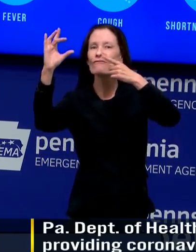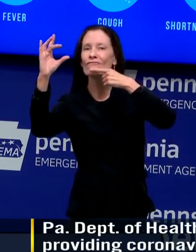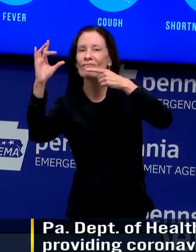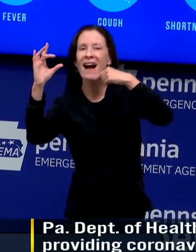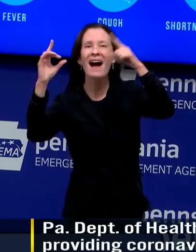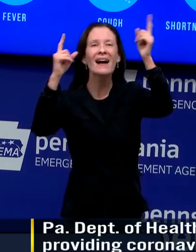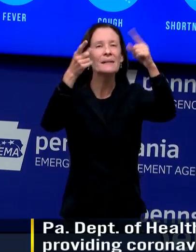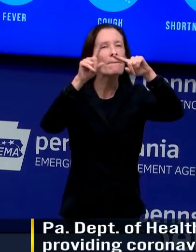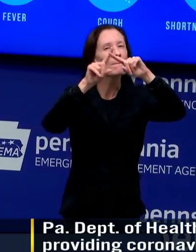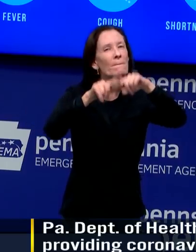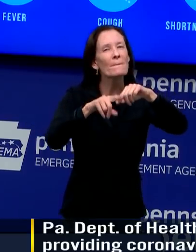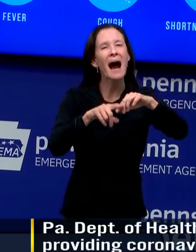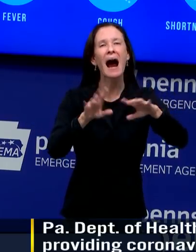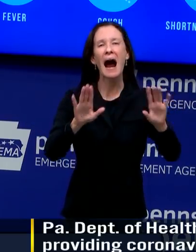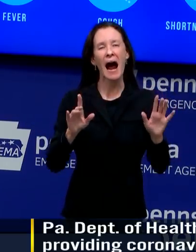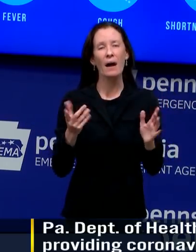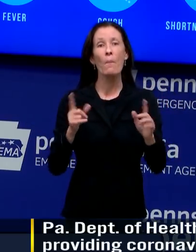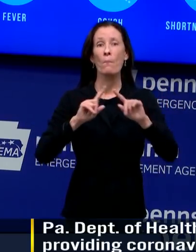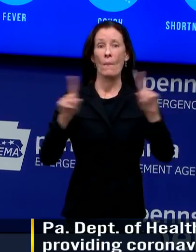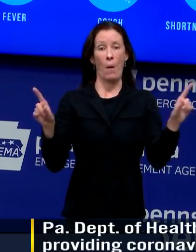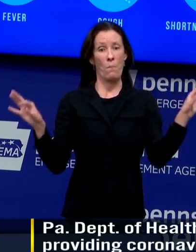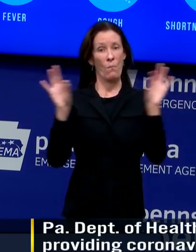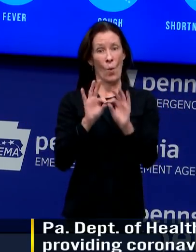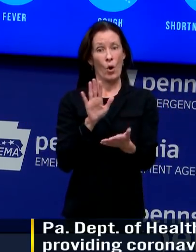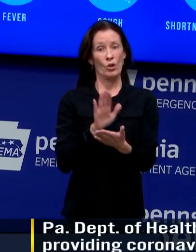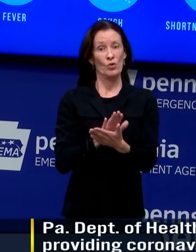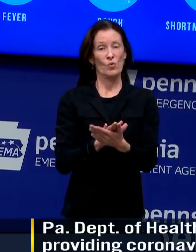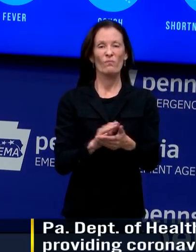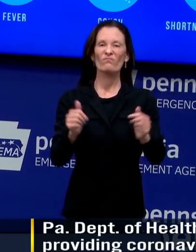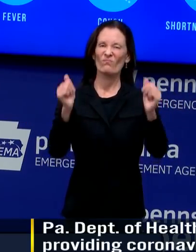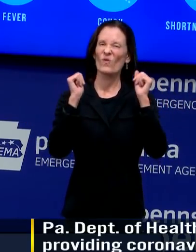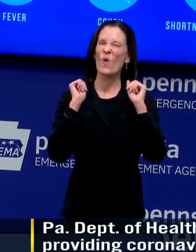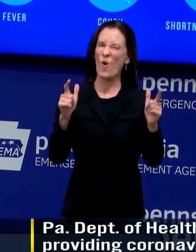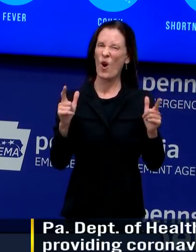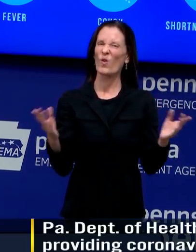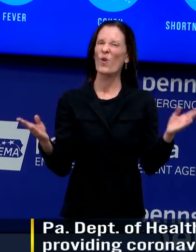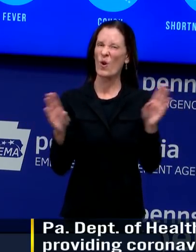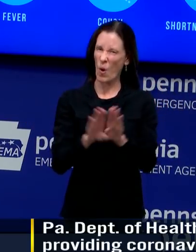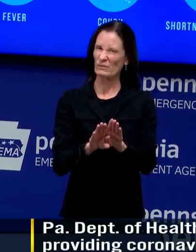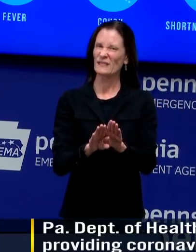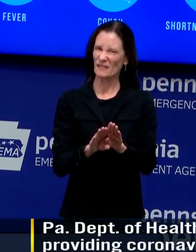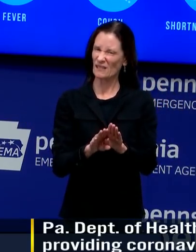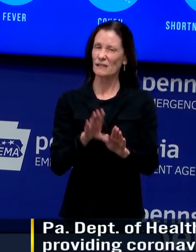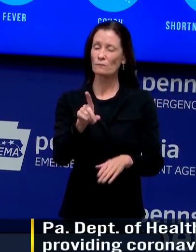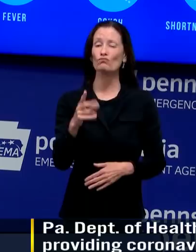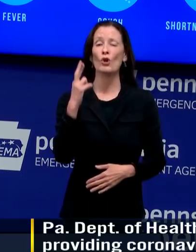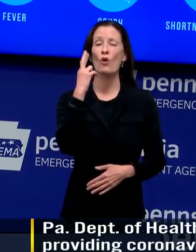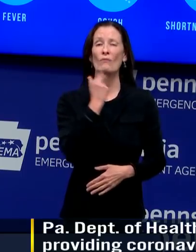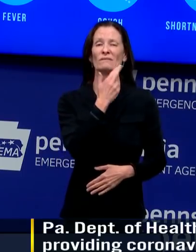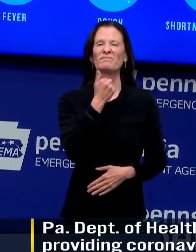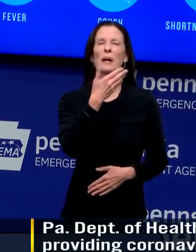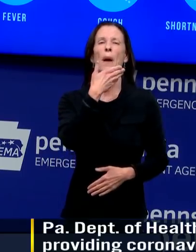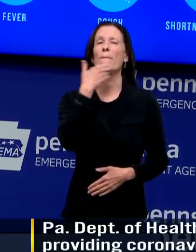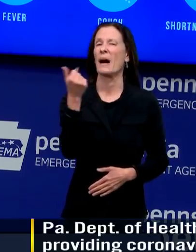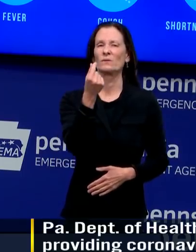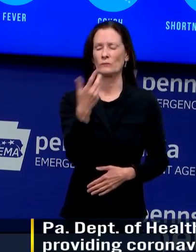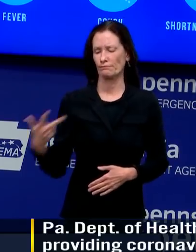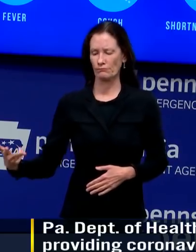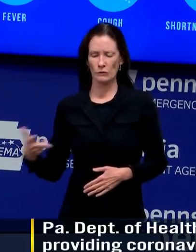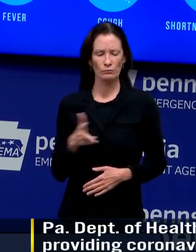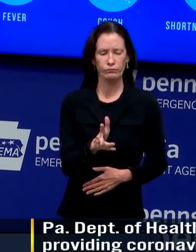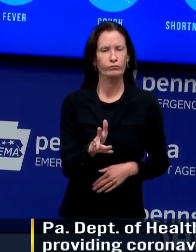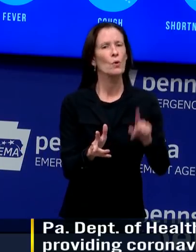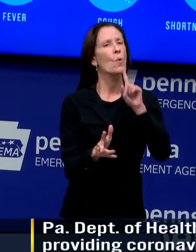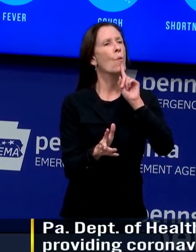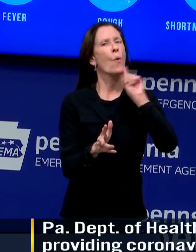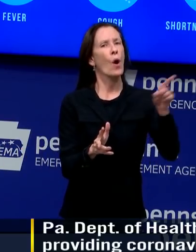closed, restricting restaurants to curbside pickup or delivery only, allowing retail to reopen with protections in place for workers